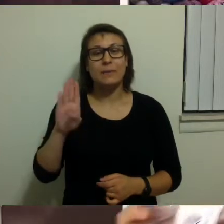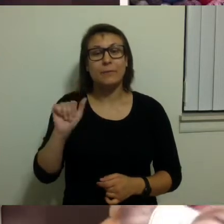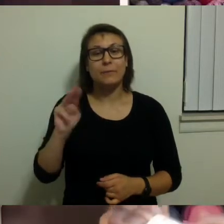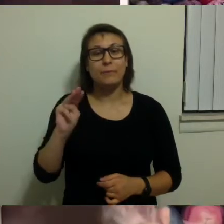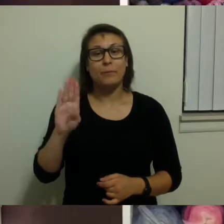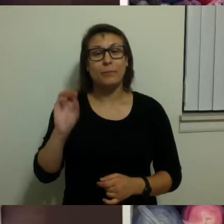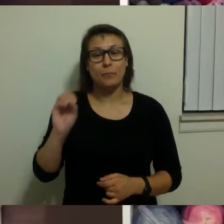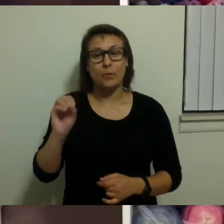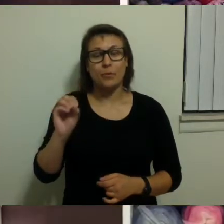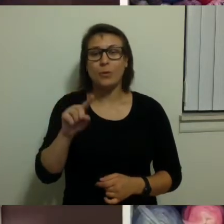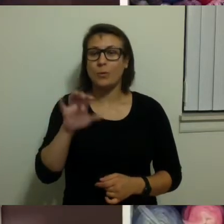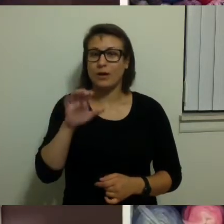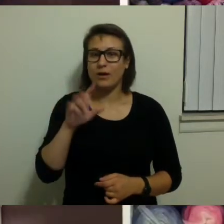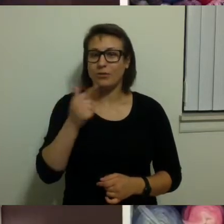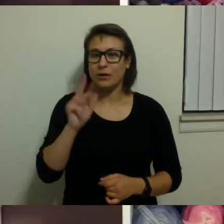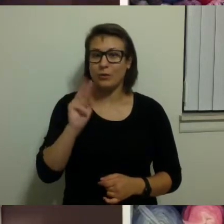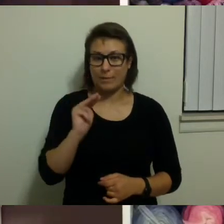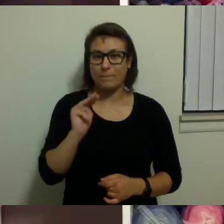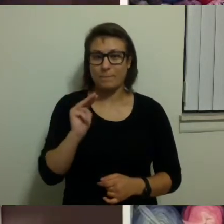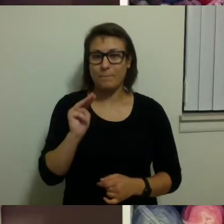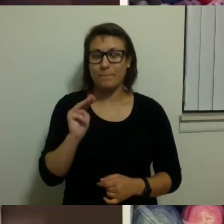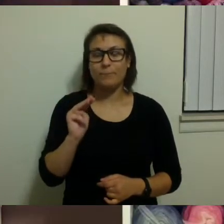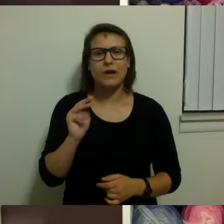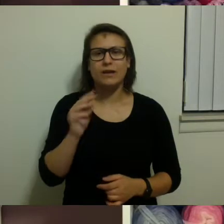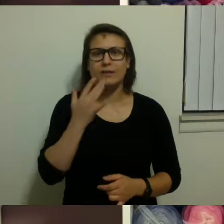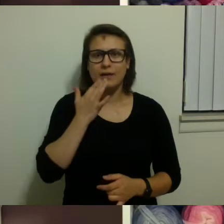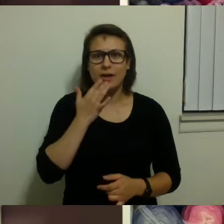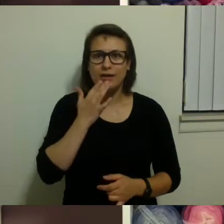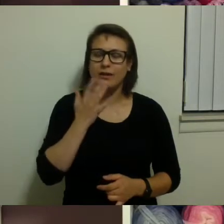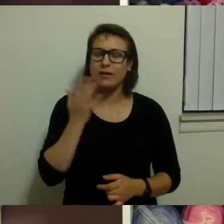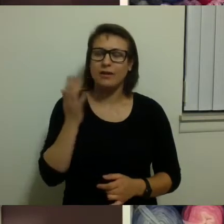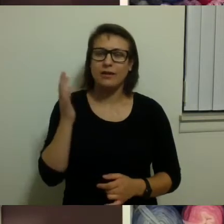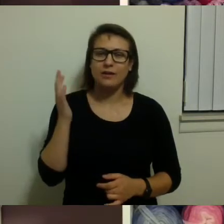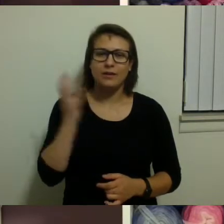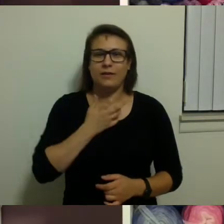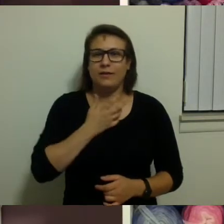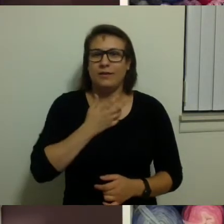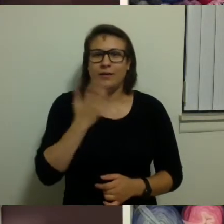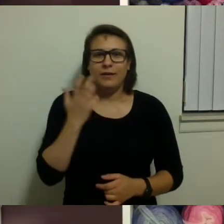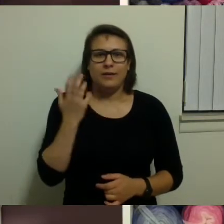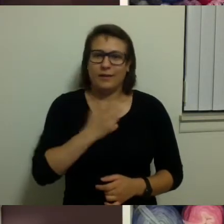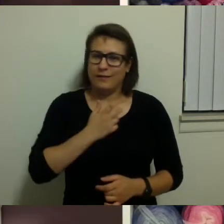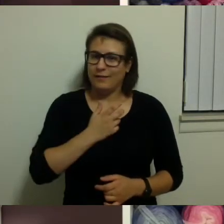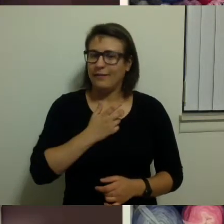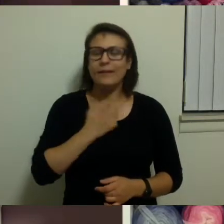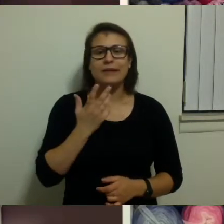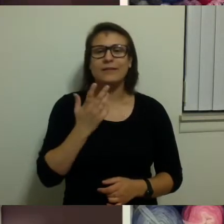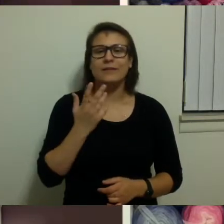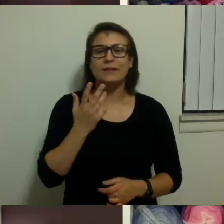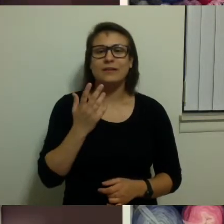And it's the amount of color in here is amazing.